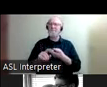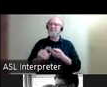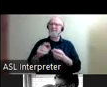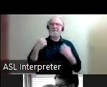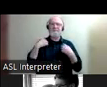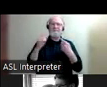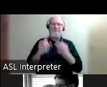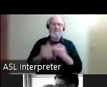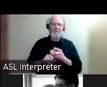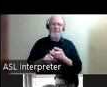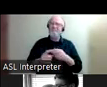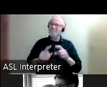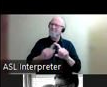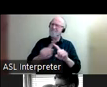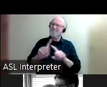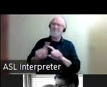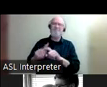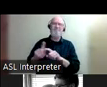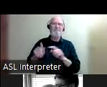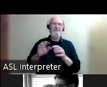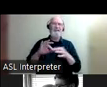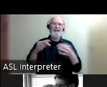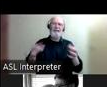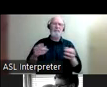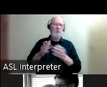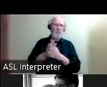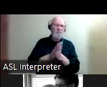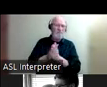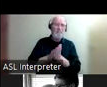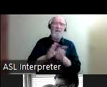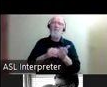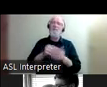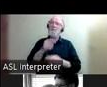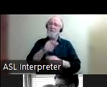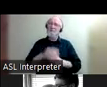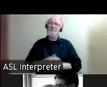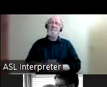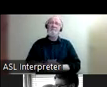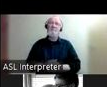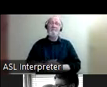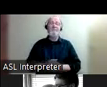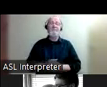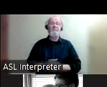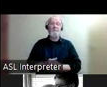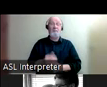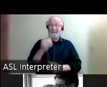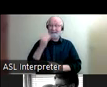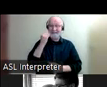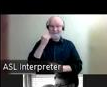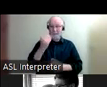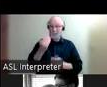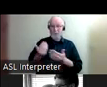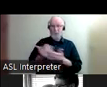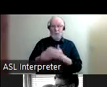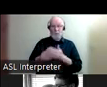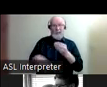Spanish and lots of great ones that you can learn about. A new one that we just added to our